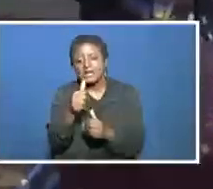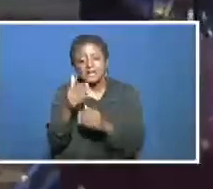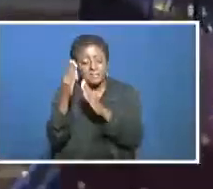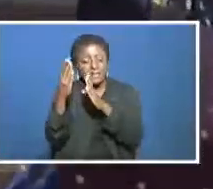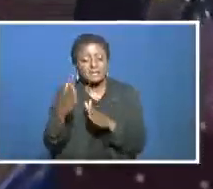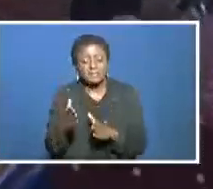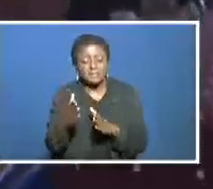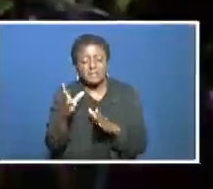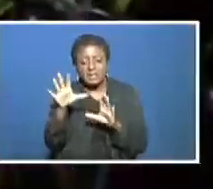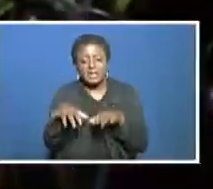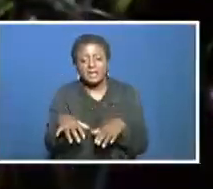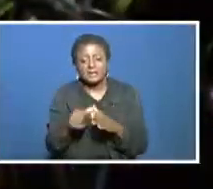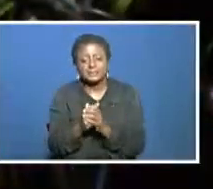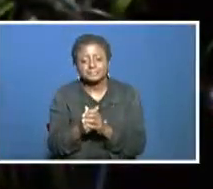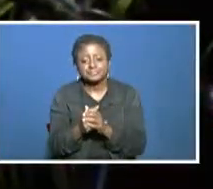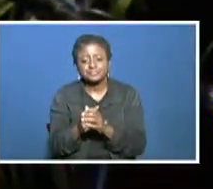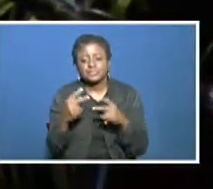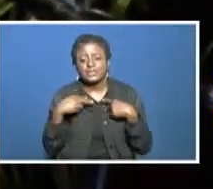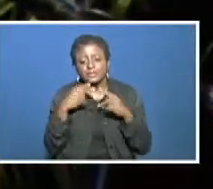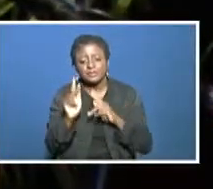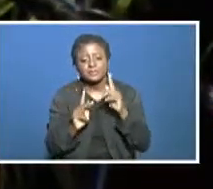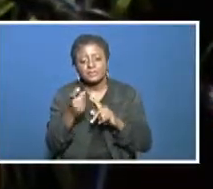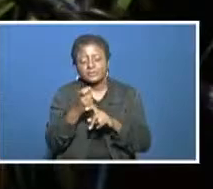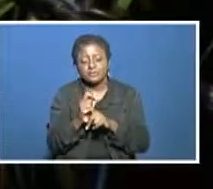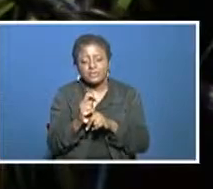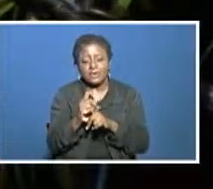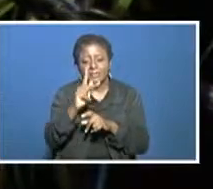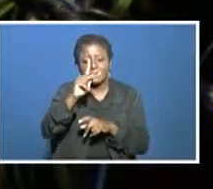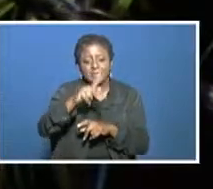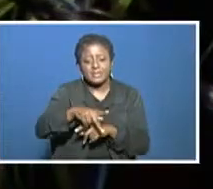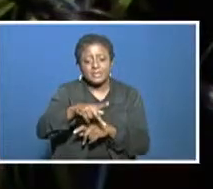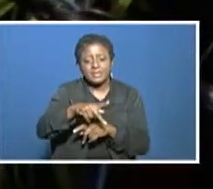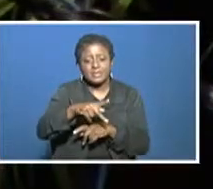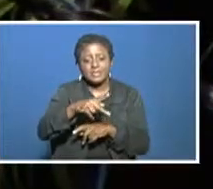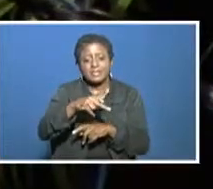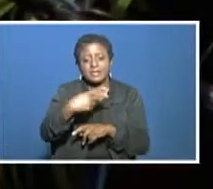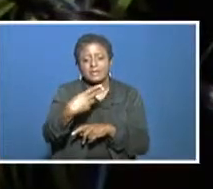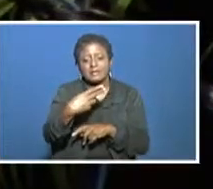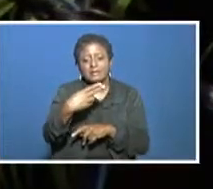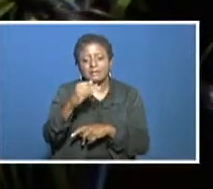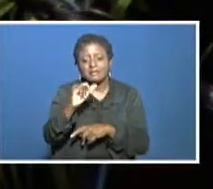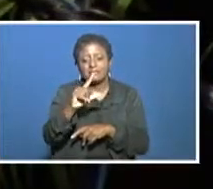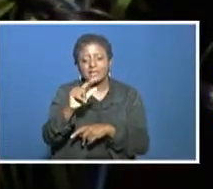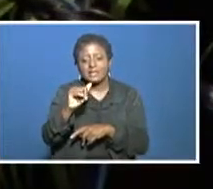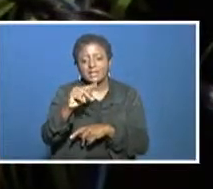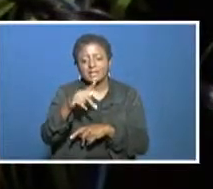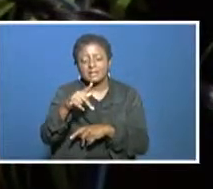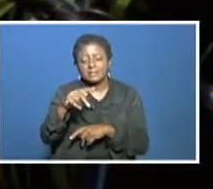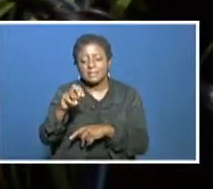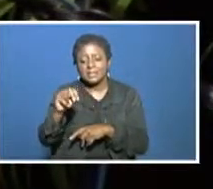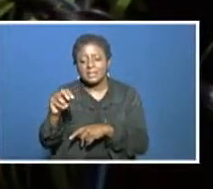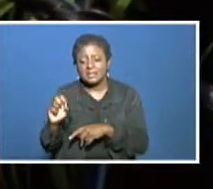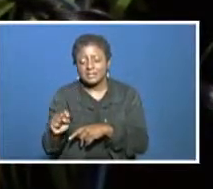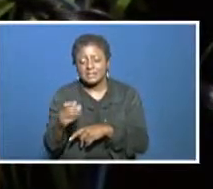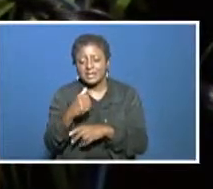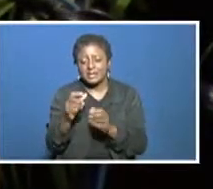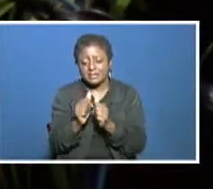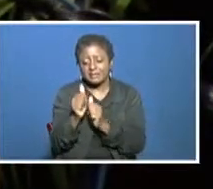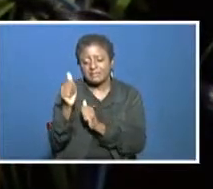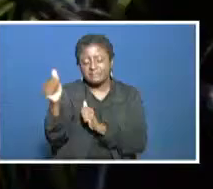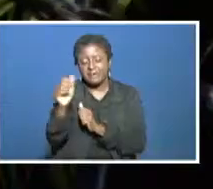will have persons from the Philippines and the Far East, and it's